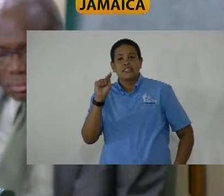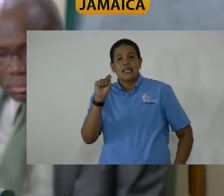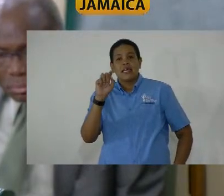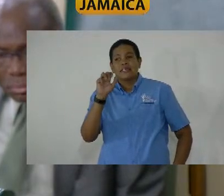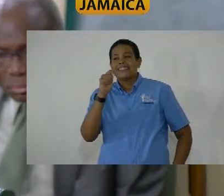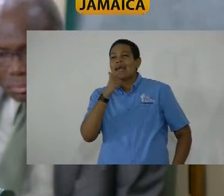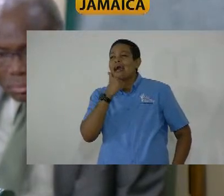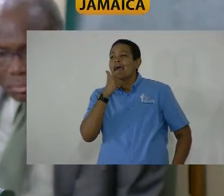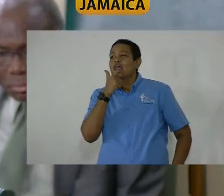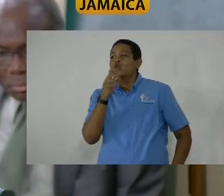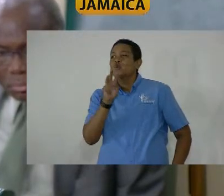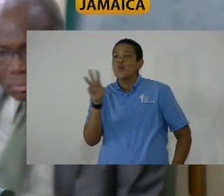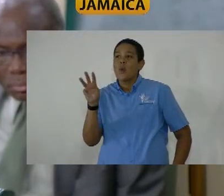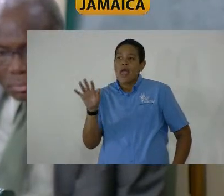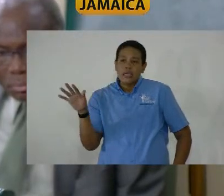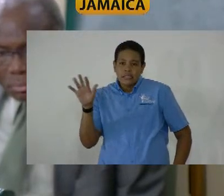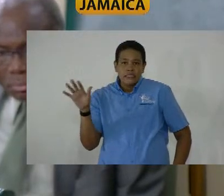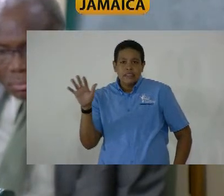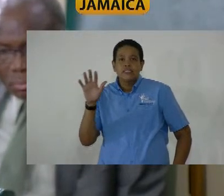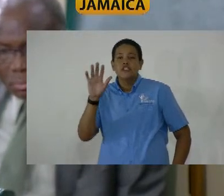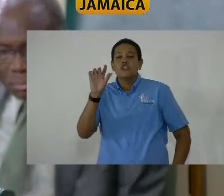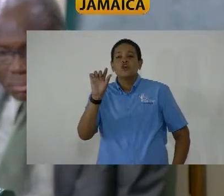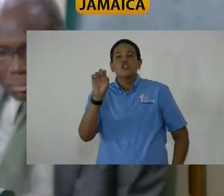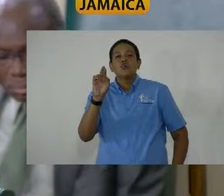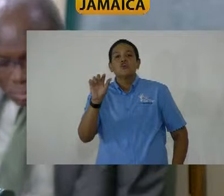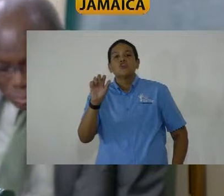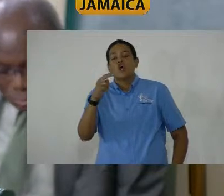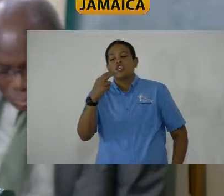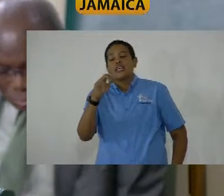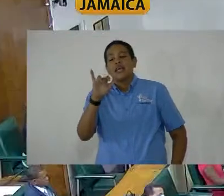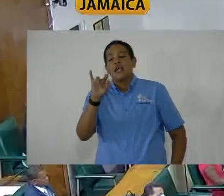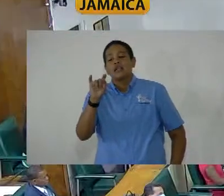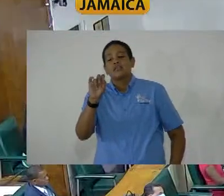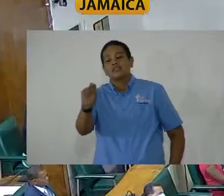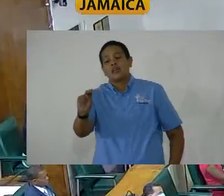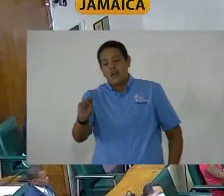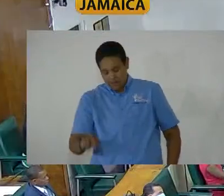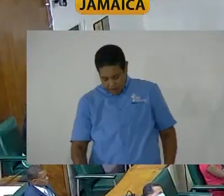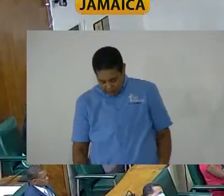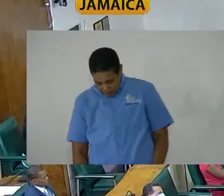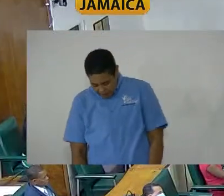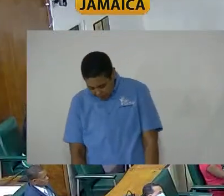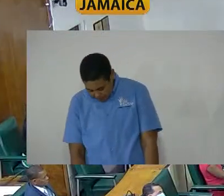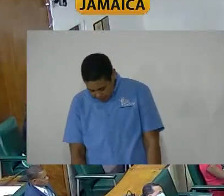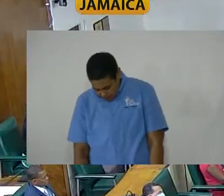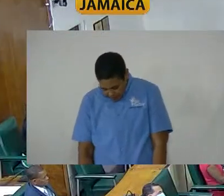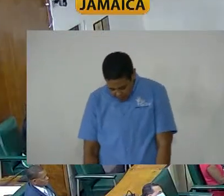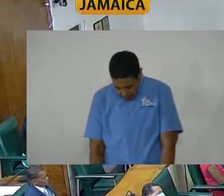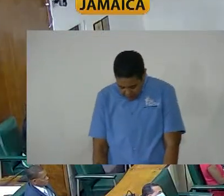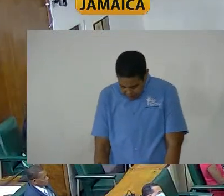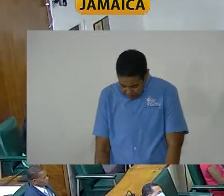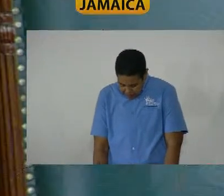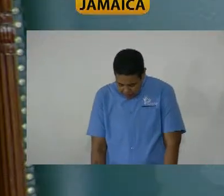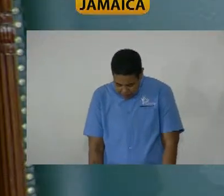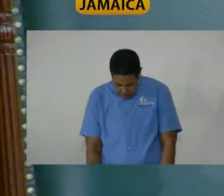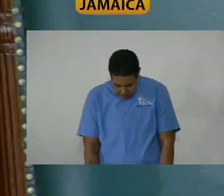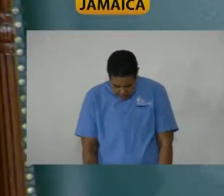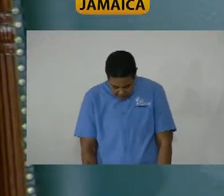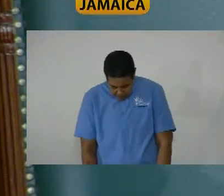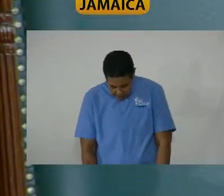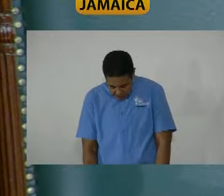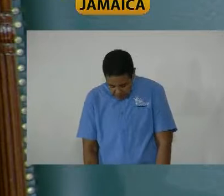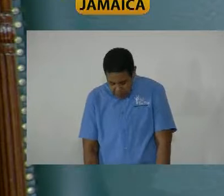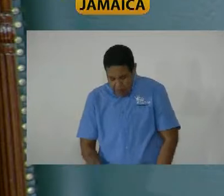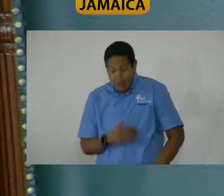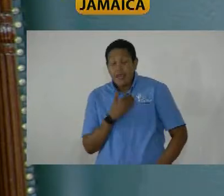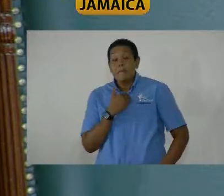Weston, Mr. George Hylton. I now invite the member, MP from St.